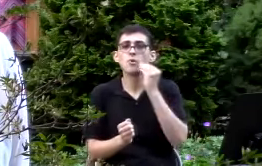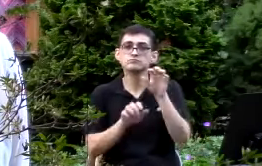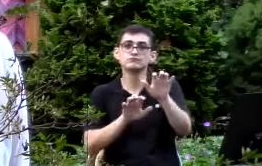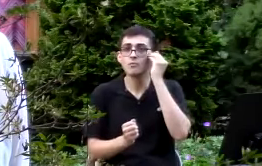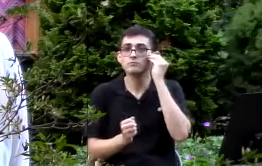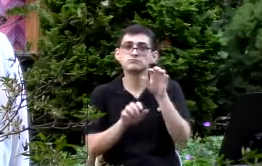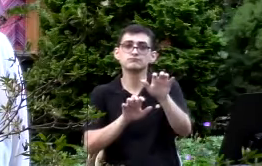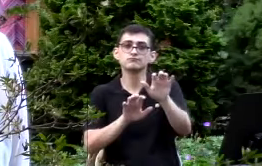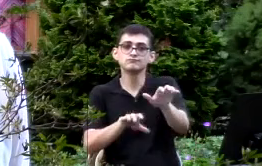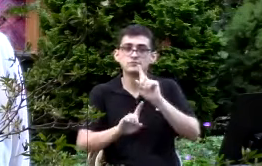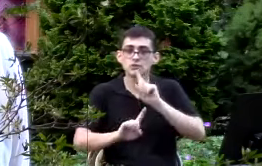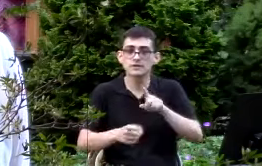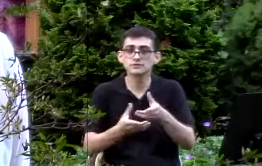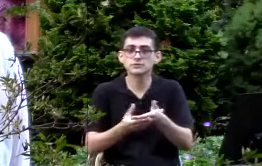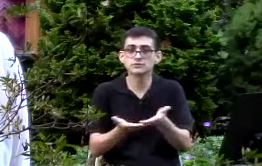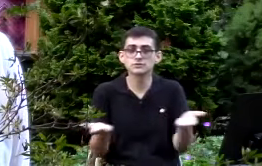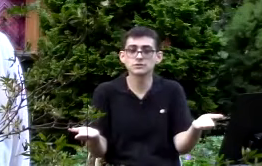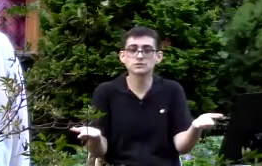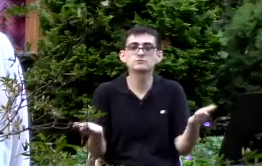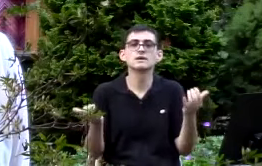this time.